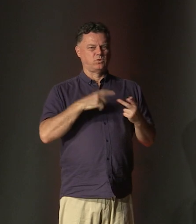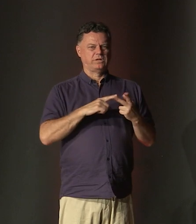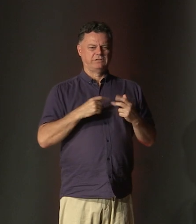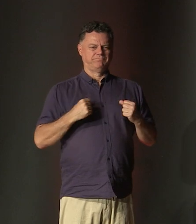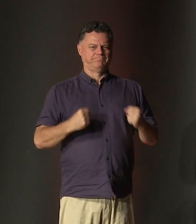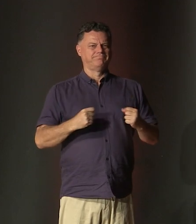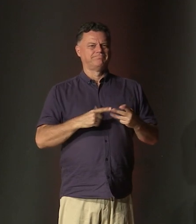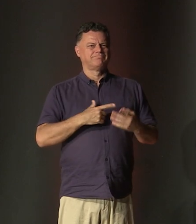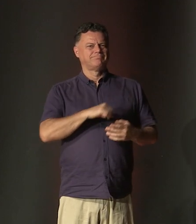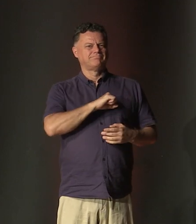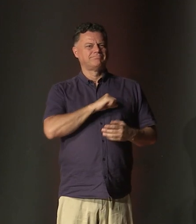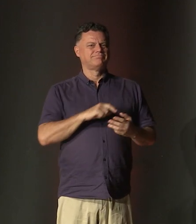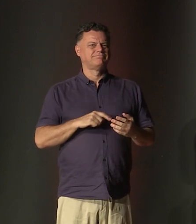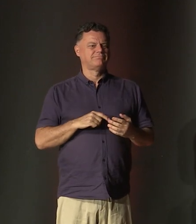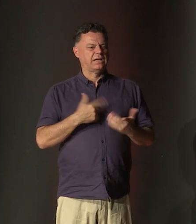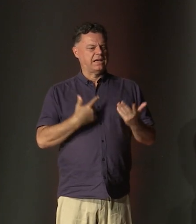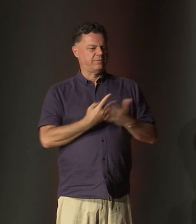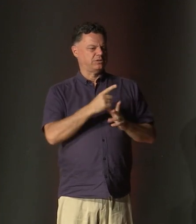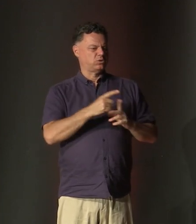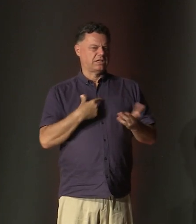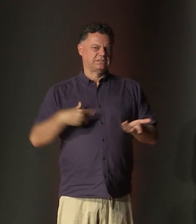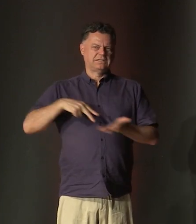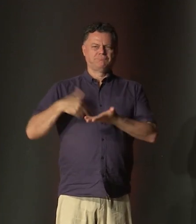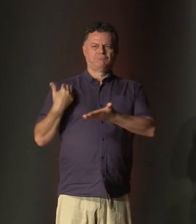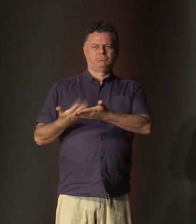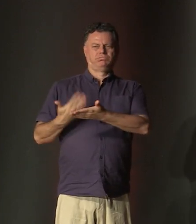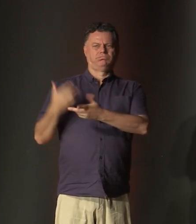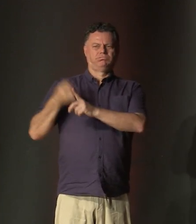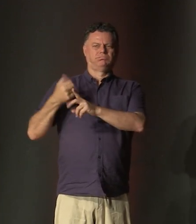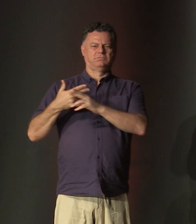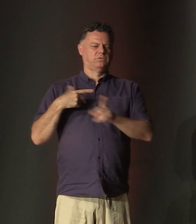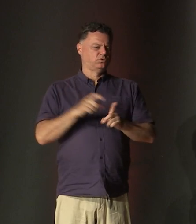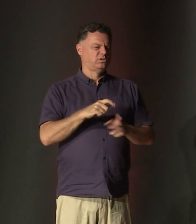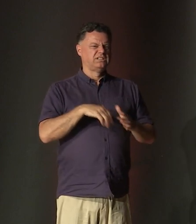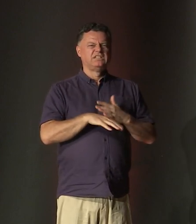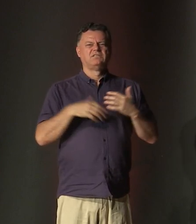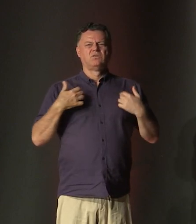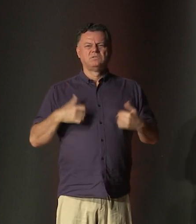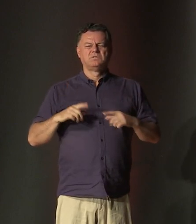courage, advocacy. We did a lot of all that too.